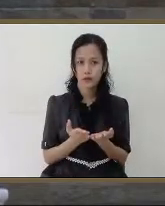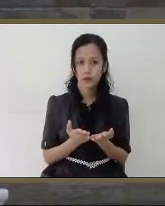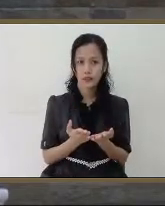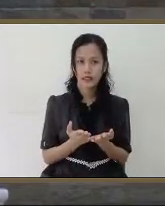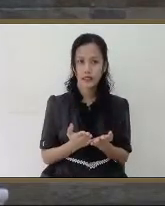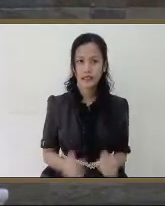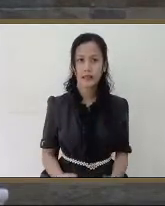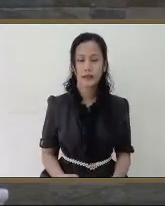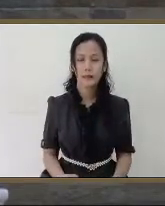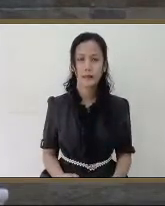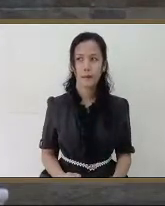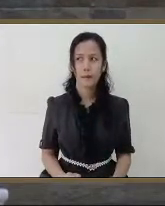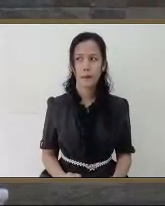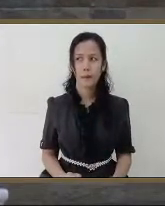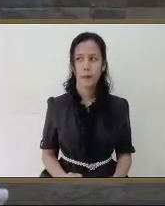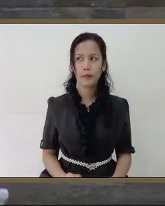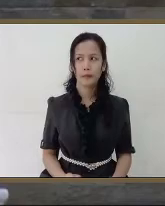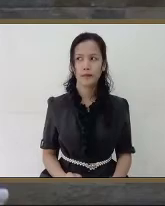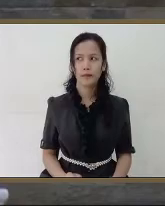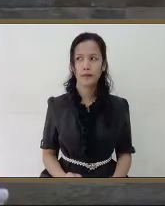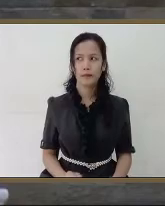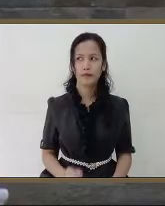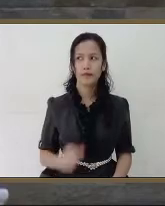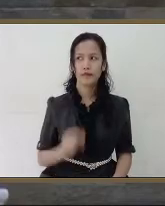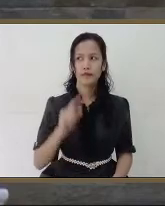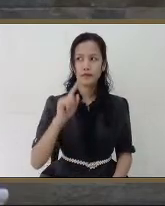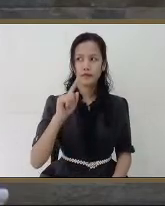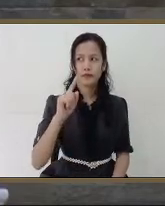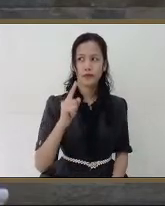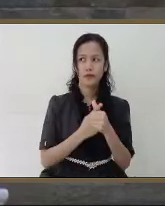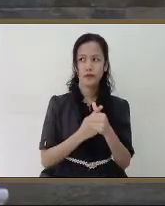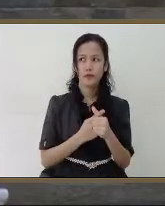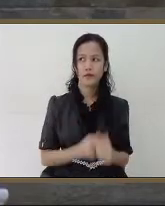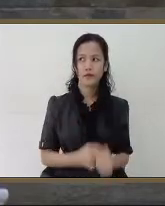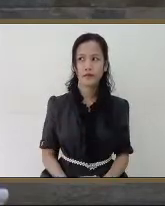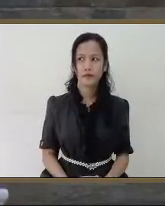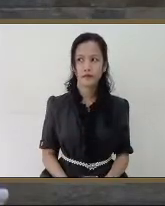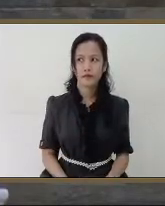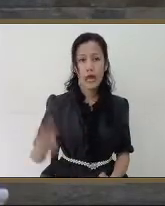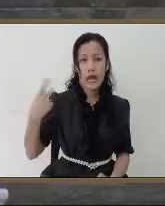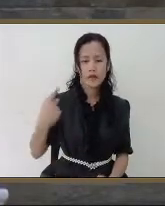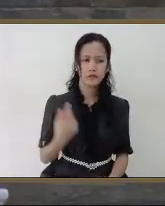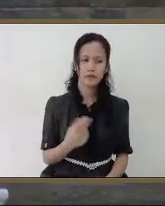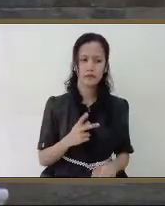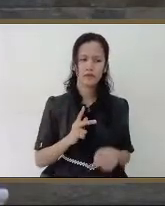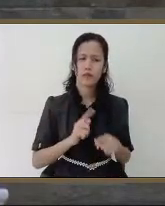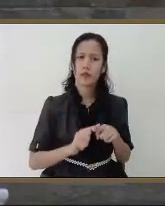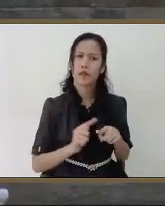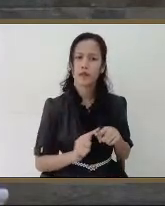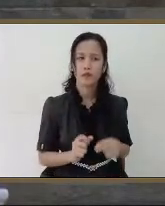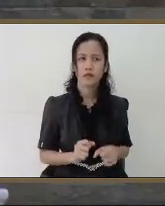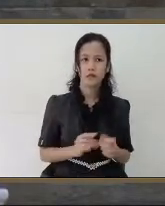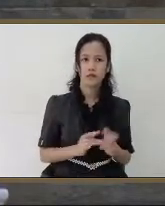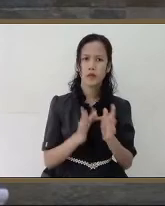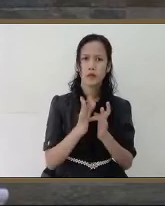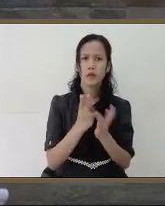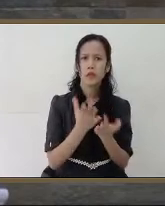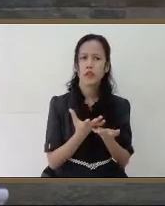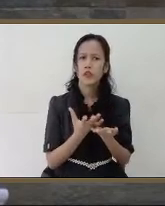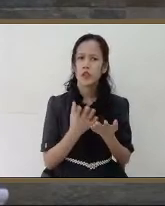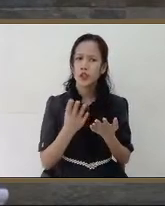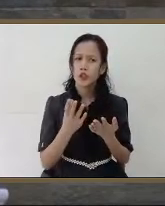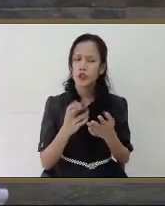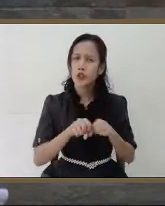ng approach. So, katulad po sa akin, I have different Bibles na may different approach. So, pinipili ko lang po